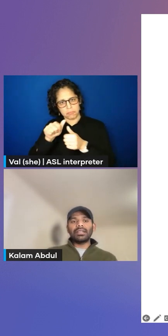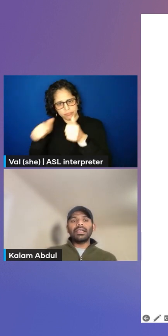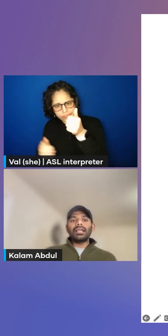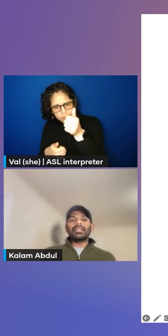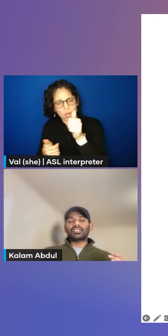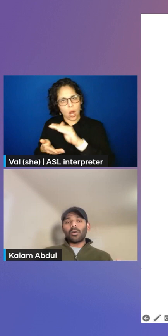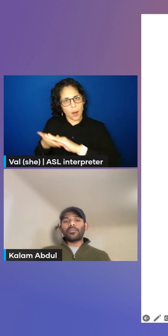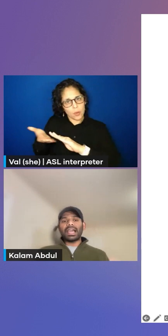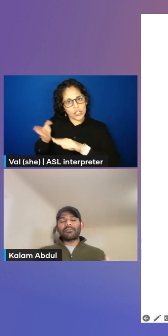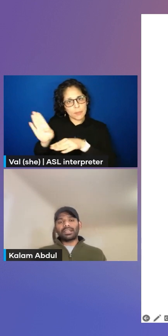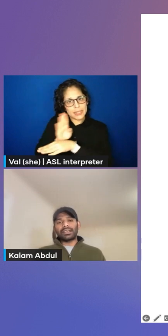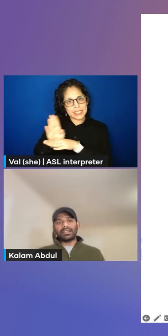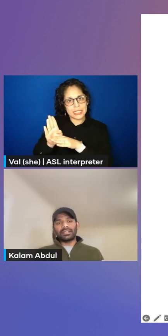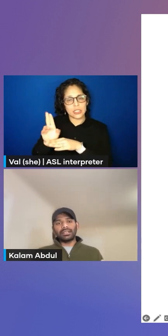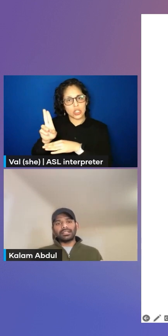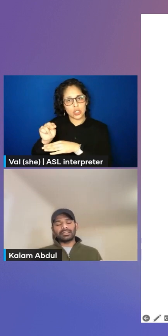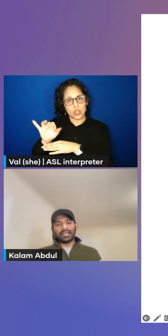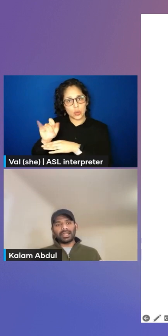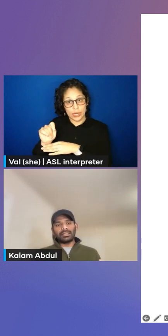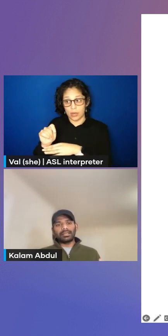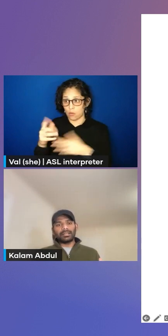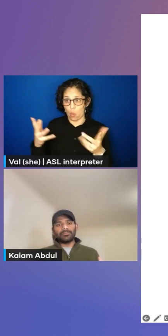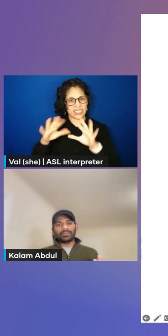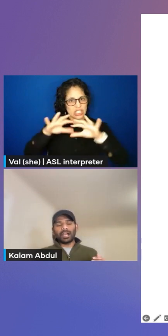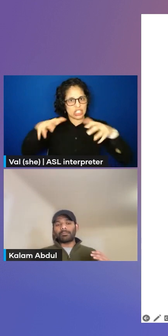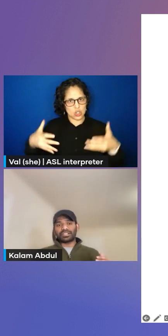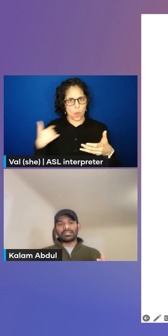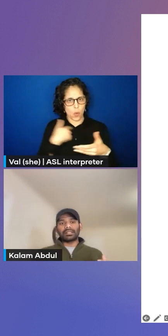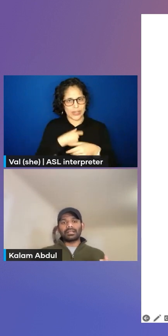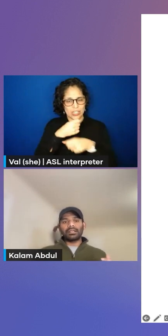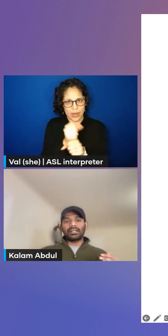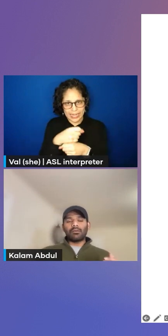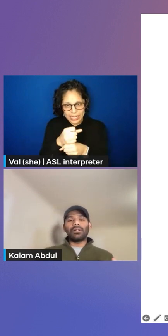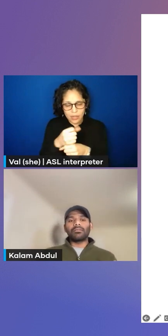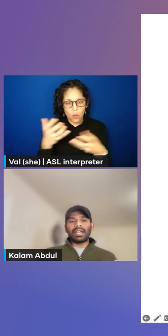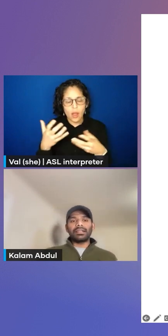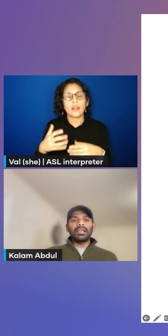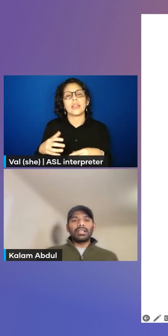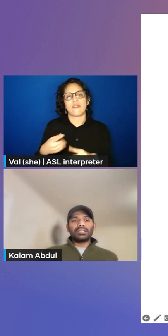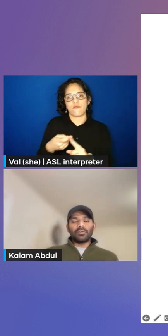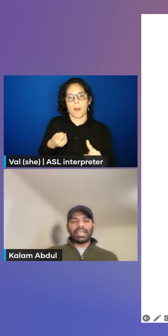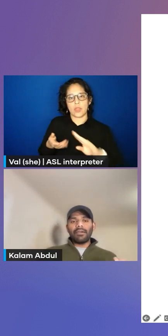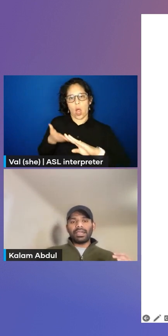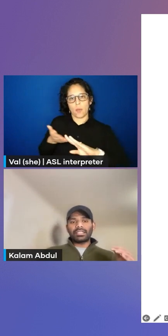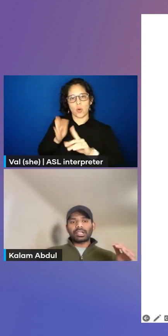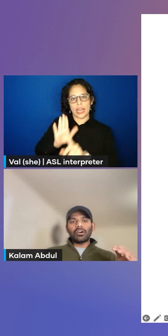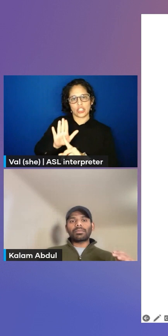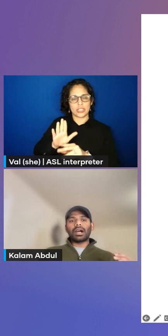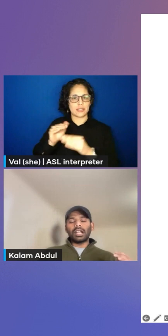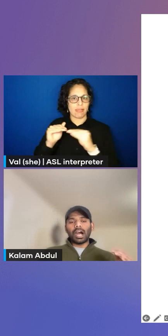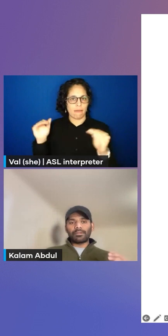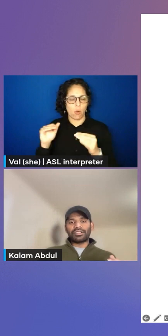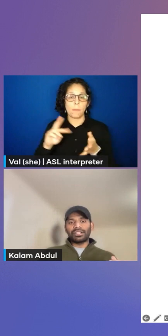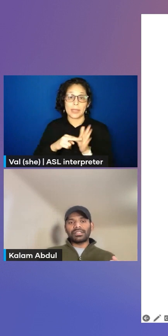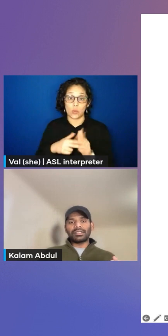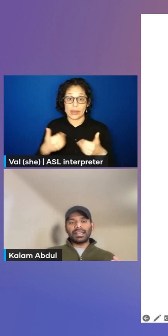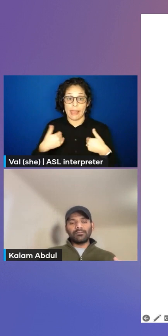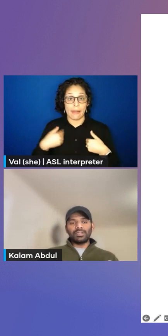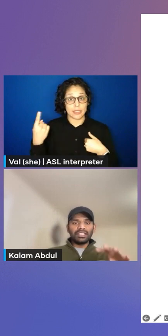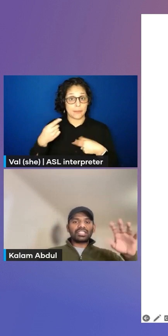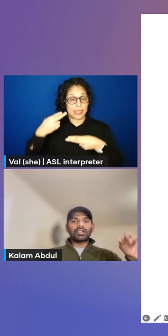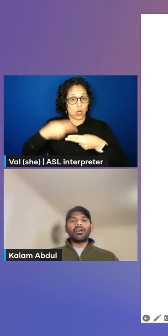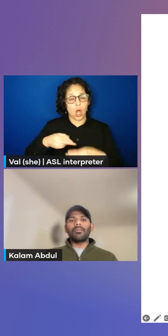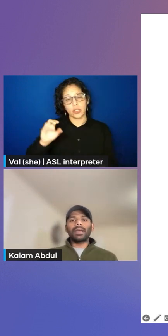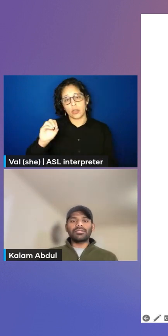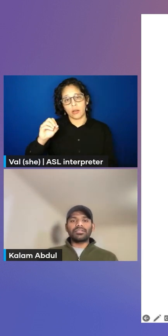unit, the scope we have created is at the operations level, right? So we have a scope called operations, and